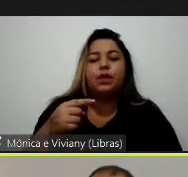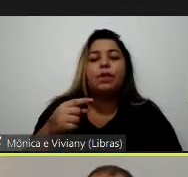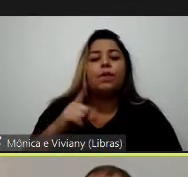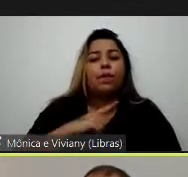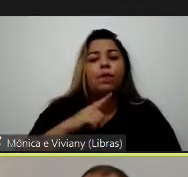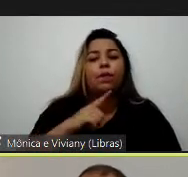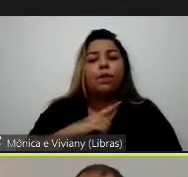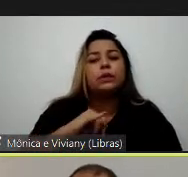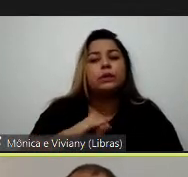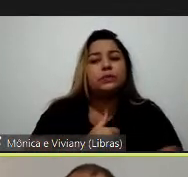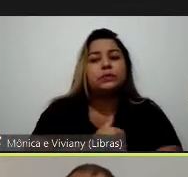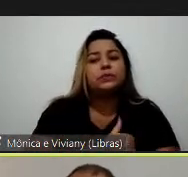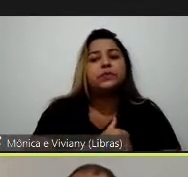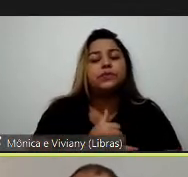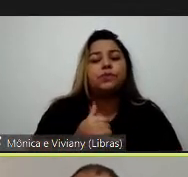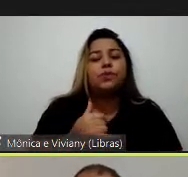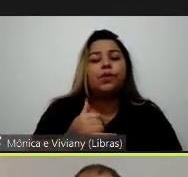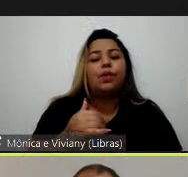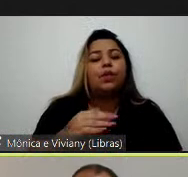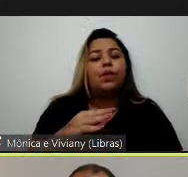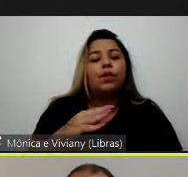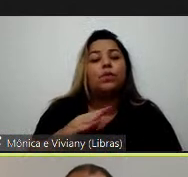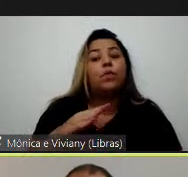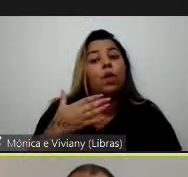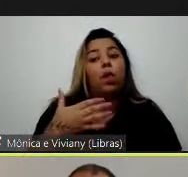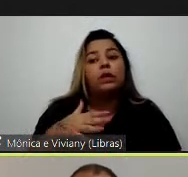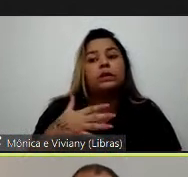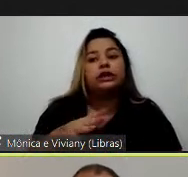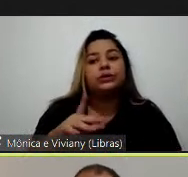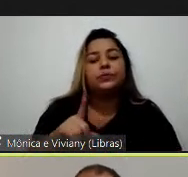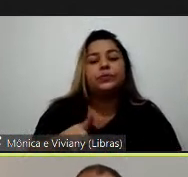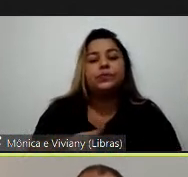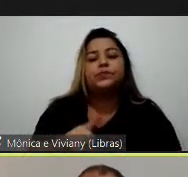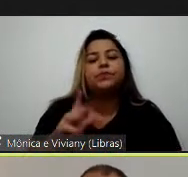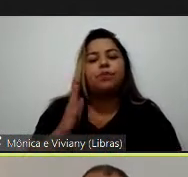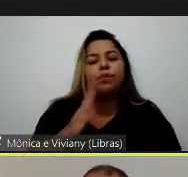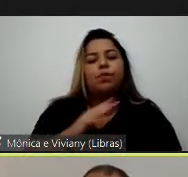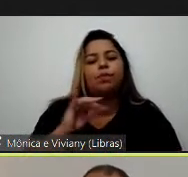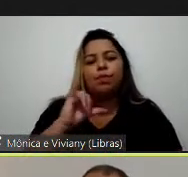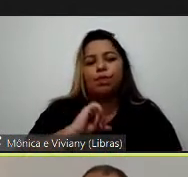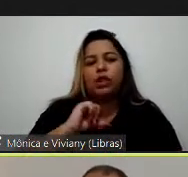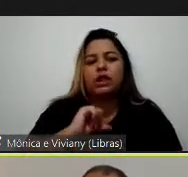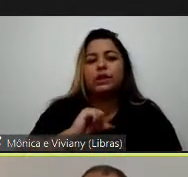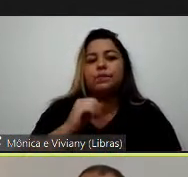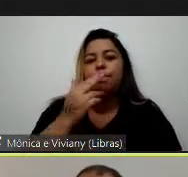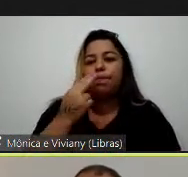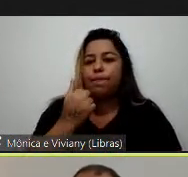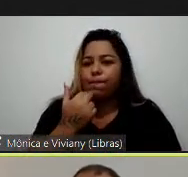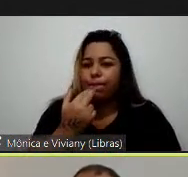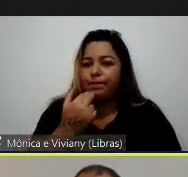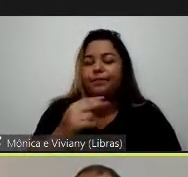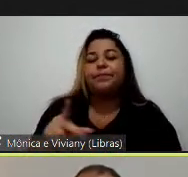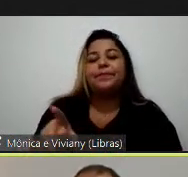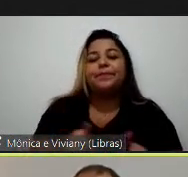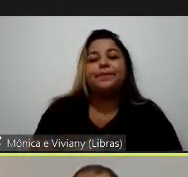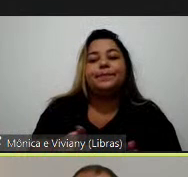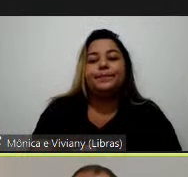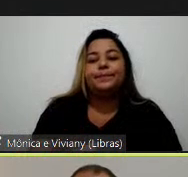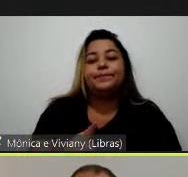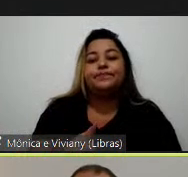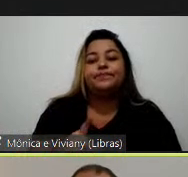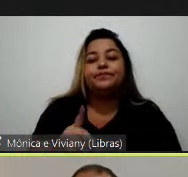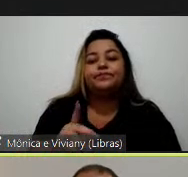In all its forms, malnutrition, including undernourishment, micronutrient deficiencies, overnutrition,